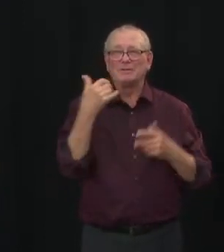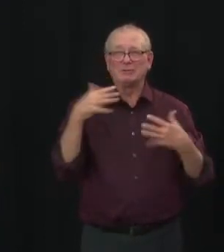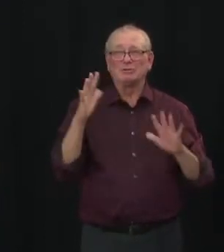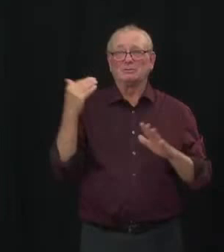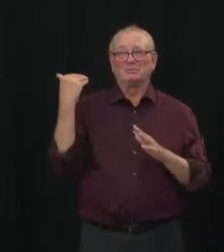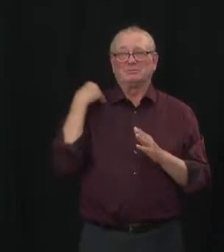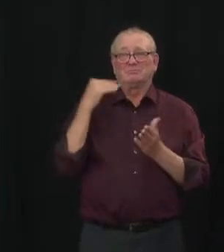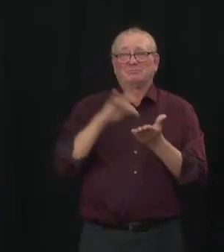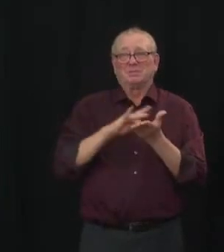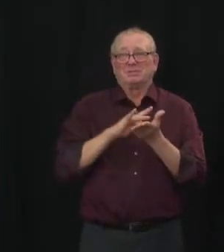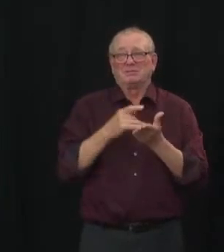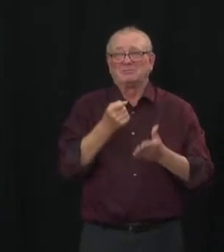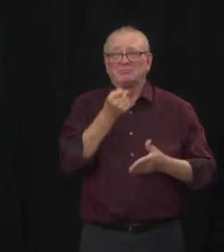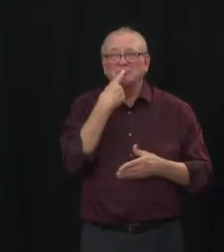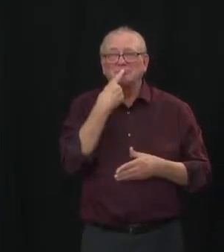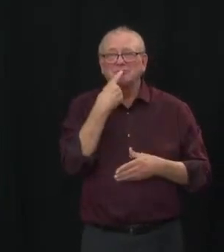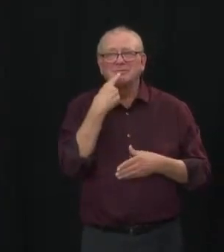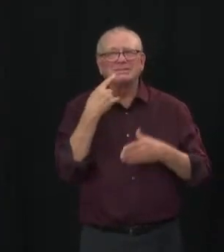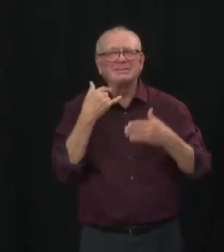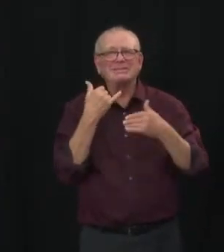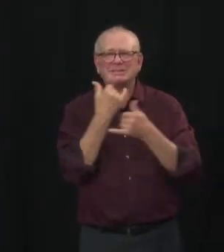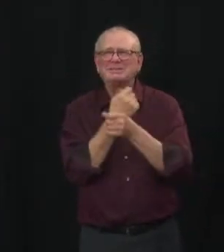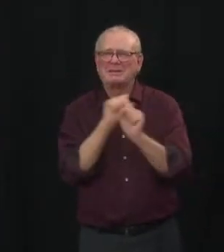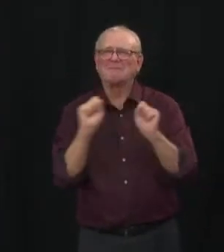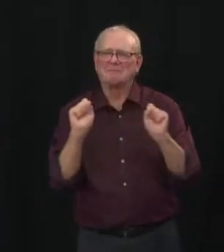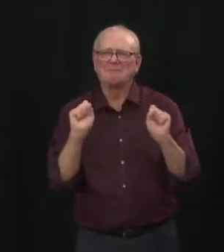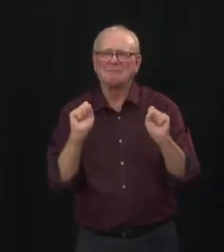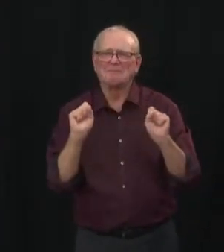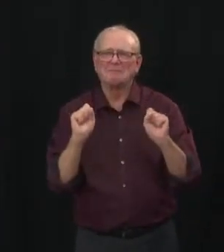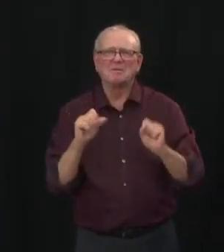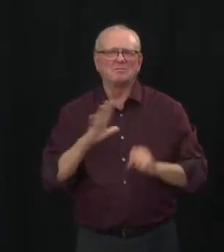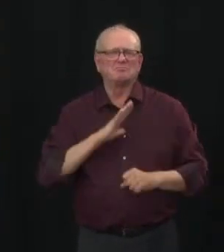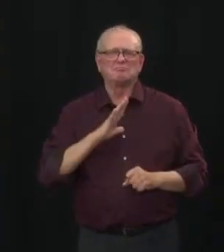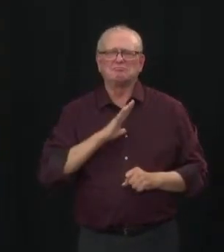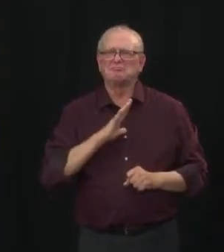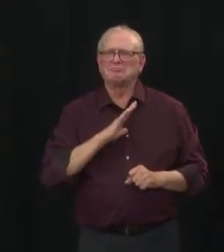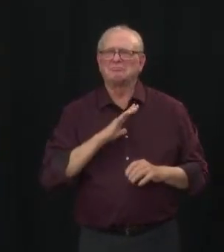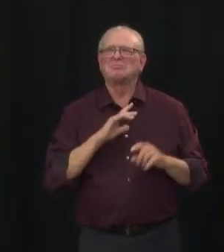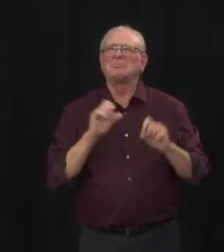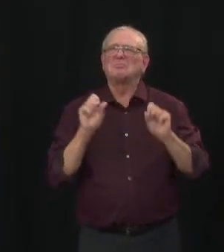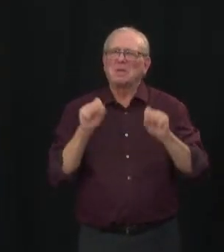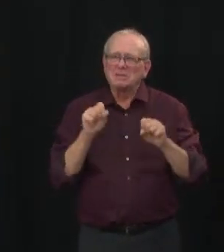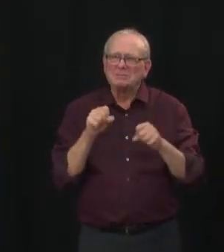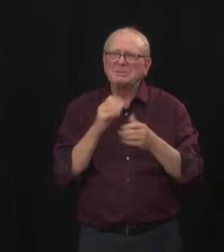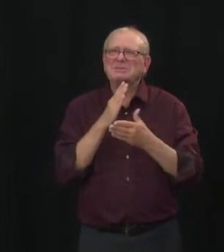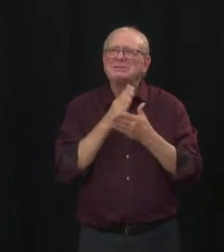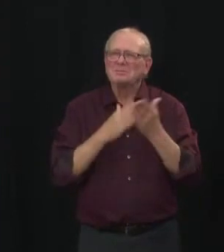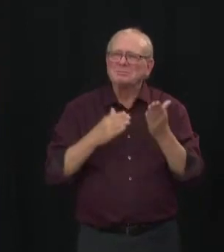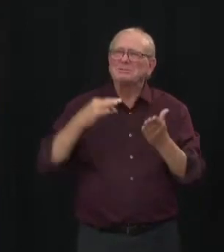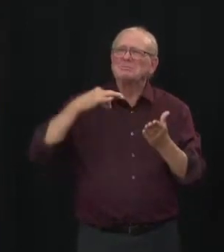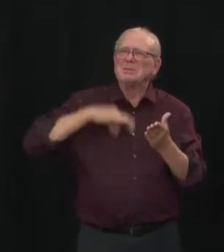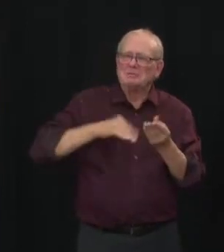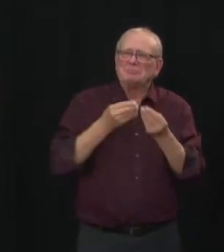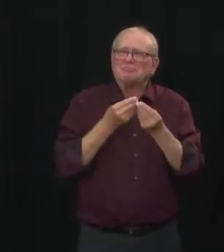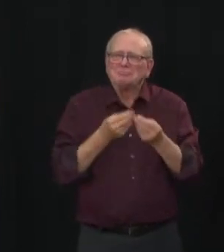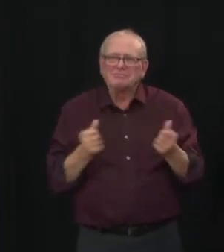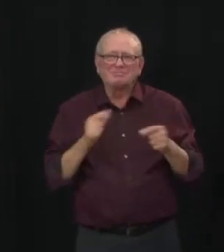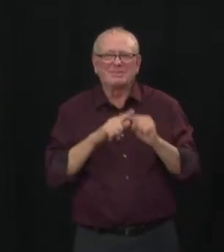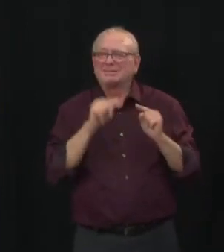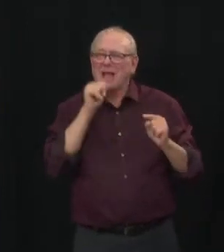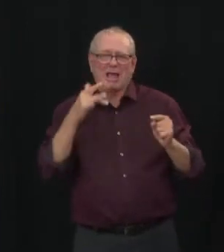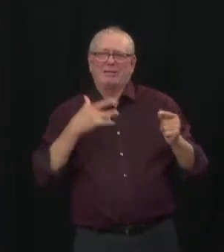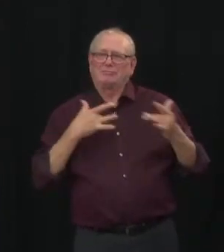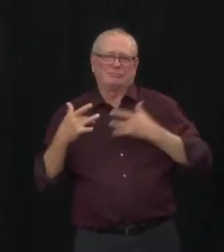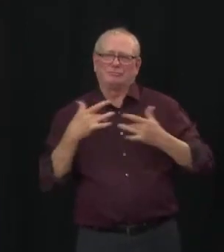assured that it is still a safe medication and may provide some benefit to those who have received it, so there is no concern for these